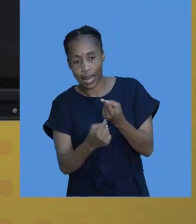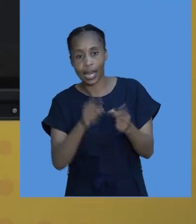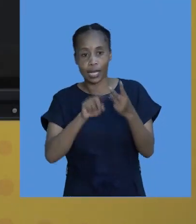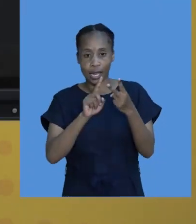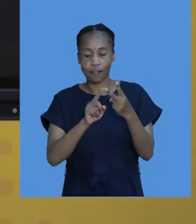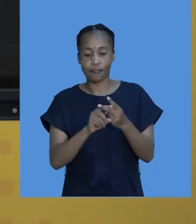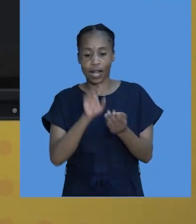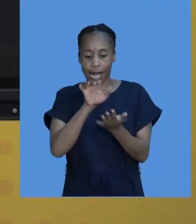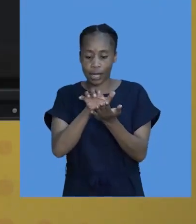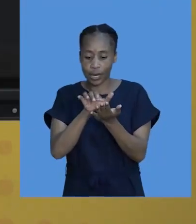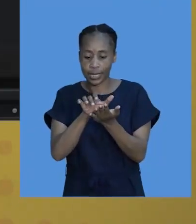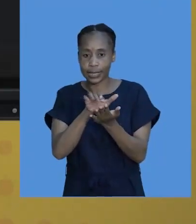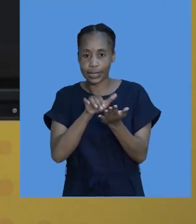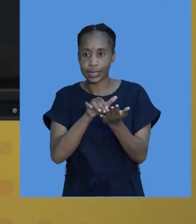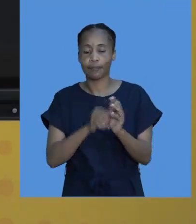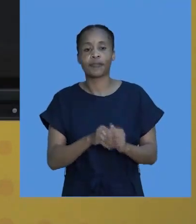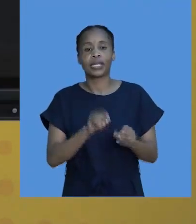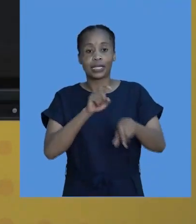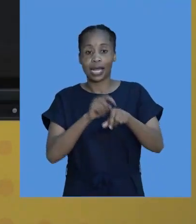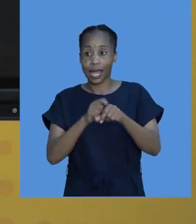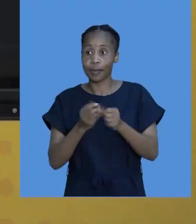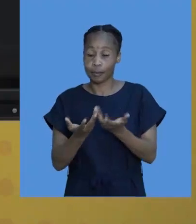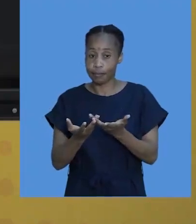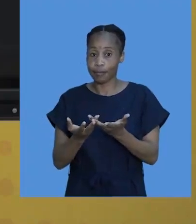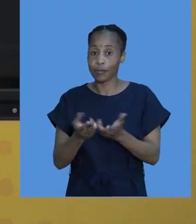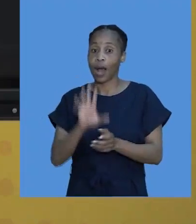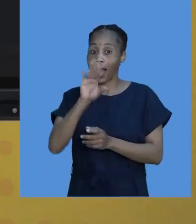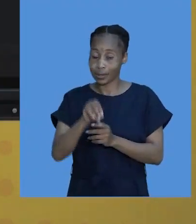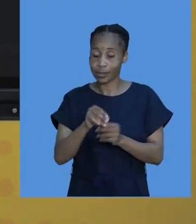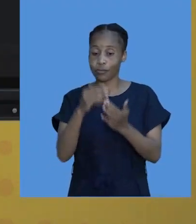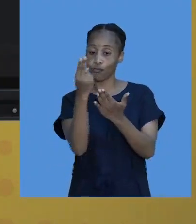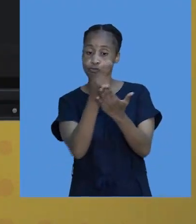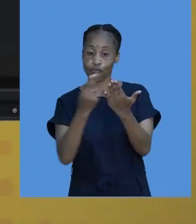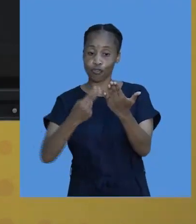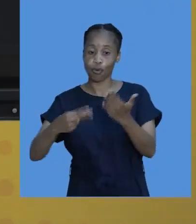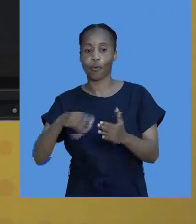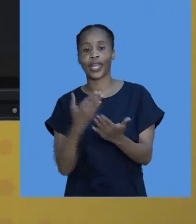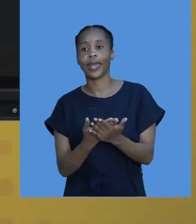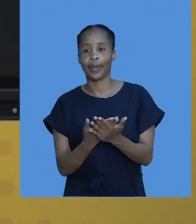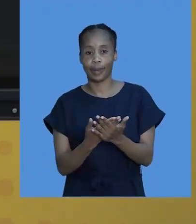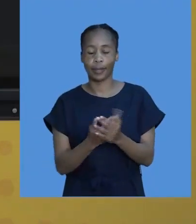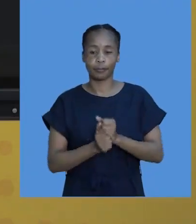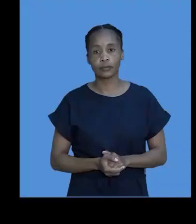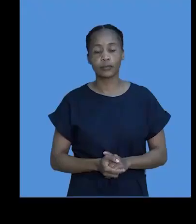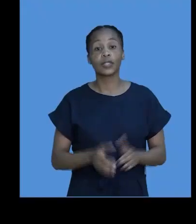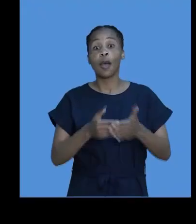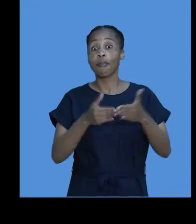2, and also you've got a calculator, so that when it be, you are able to draw the correct graphs there.